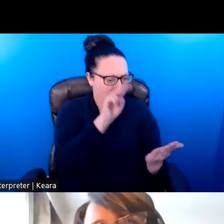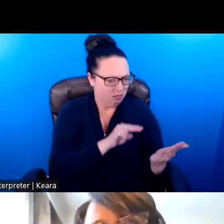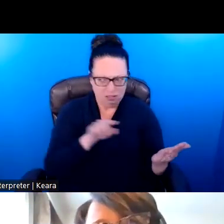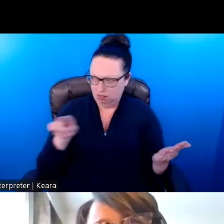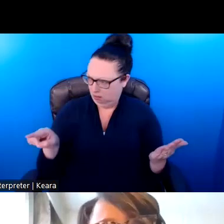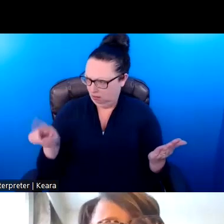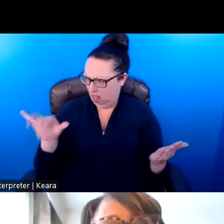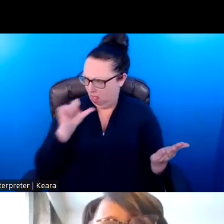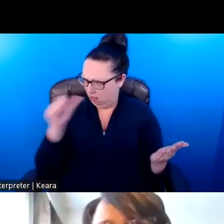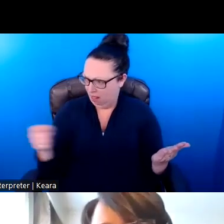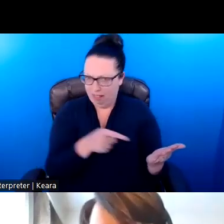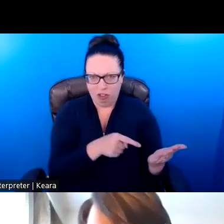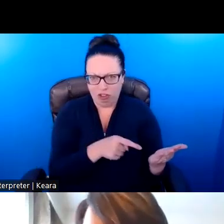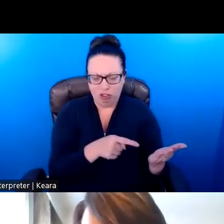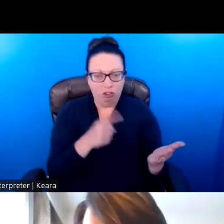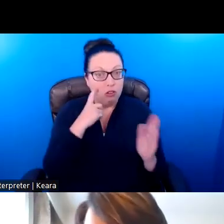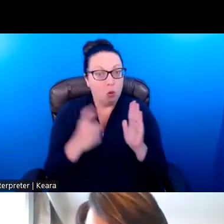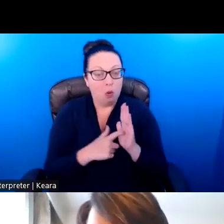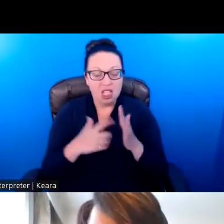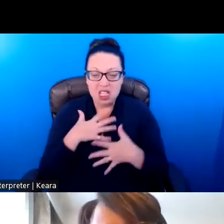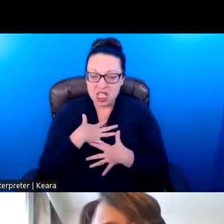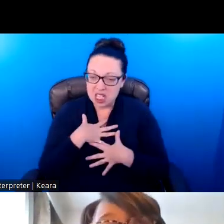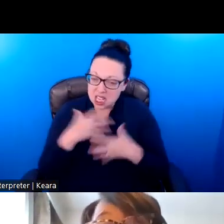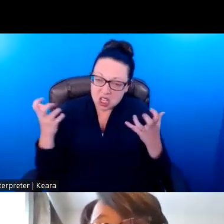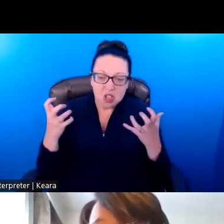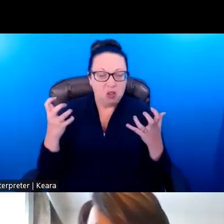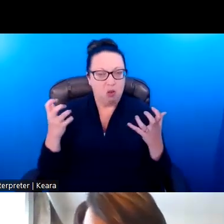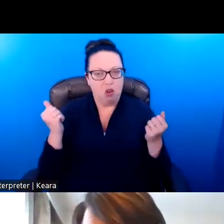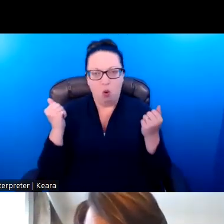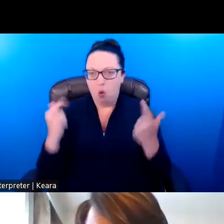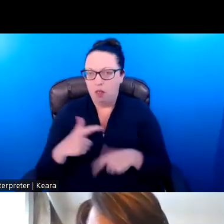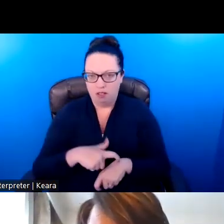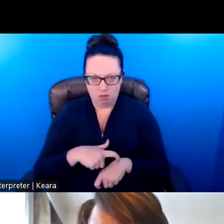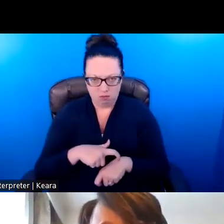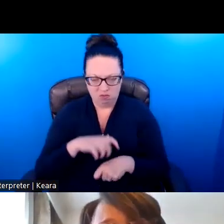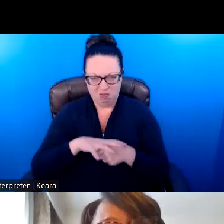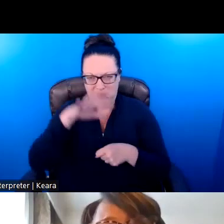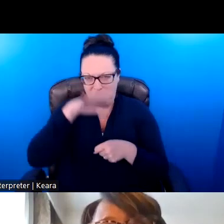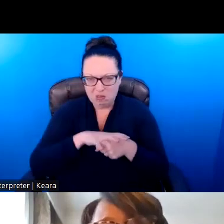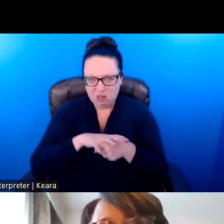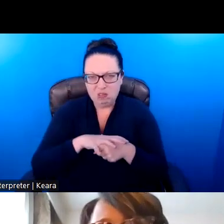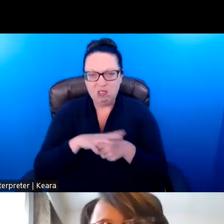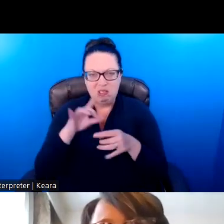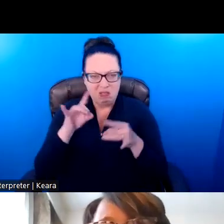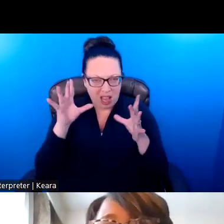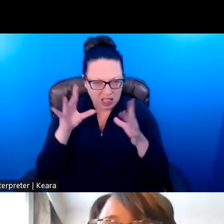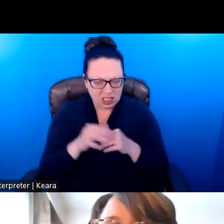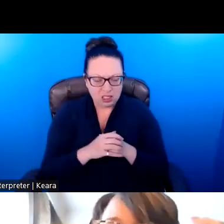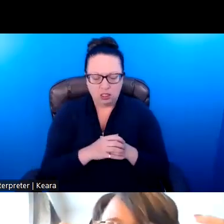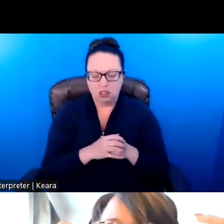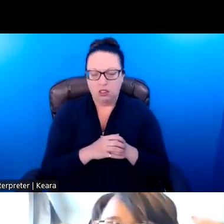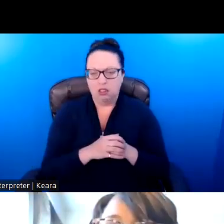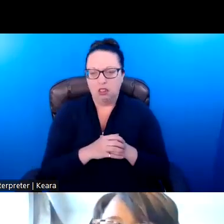I noticed was that he was very angry all the time, became violent. And then also he